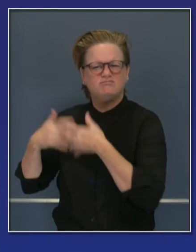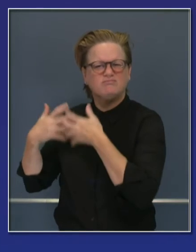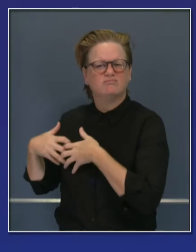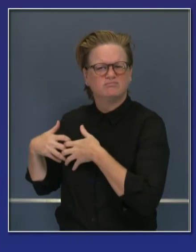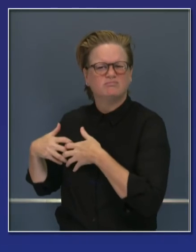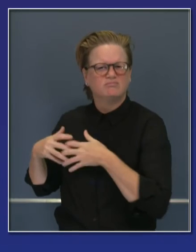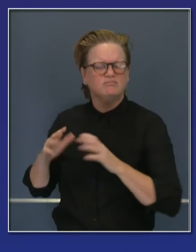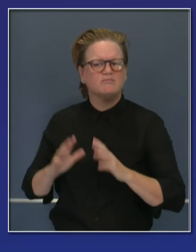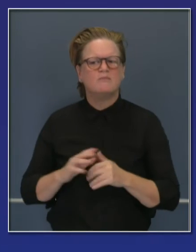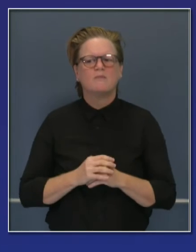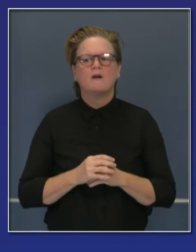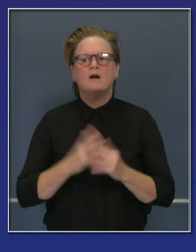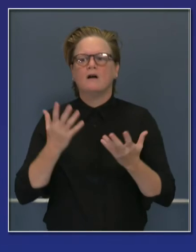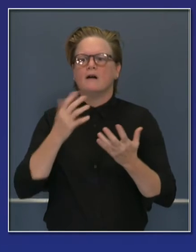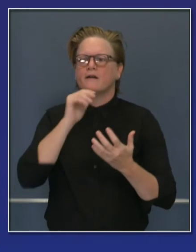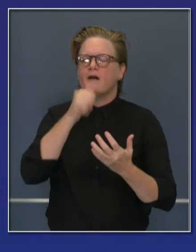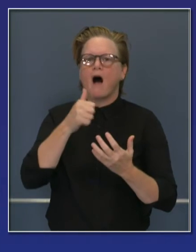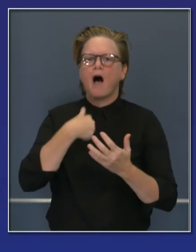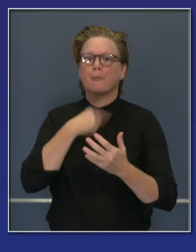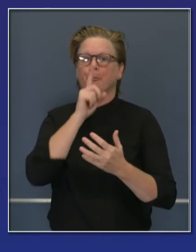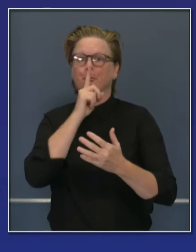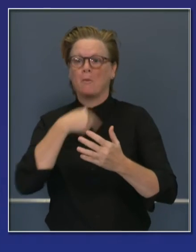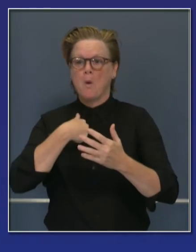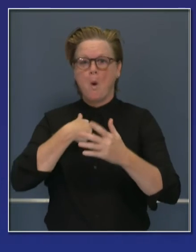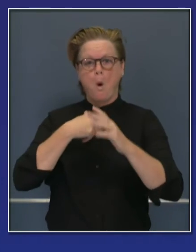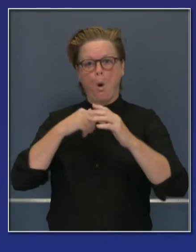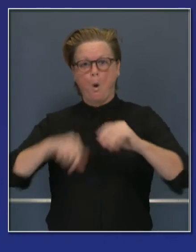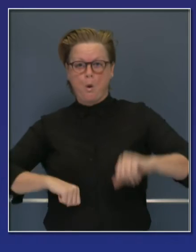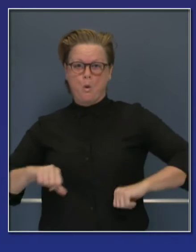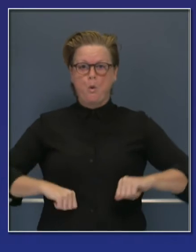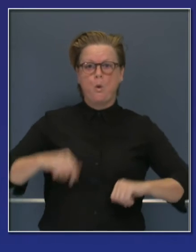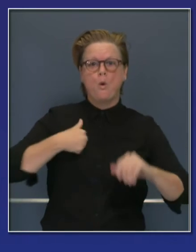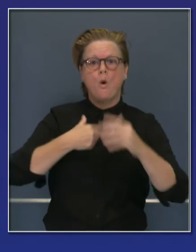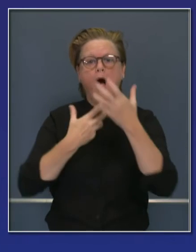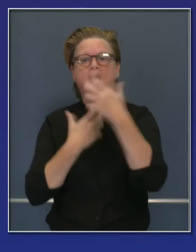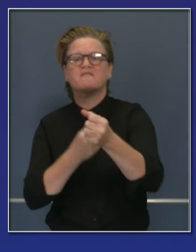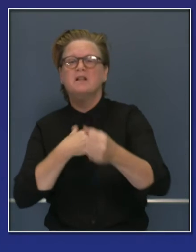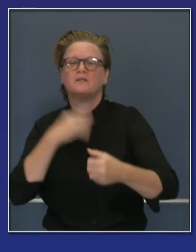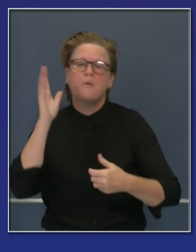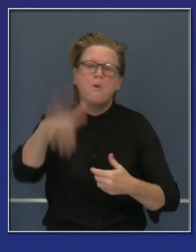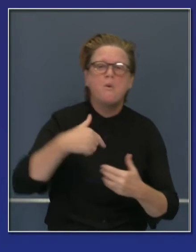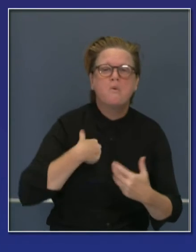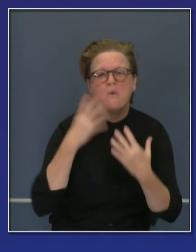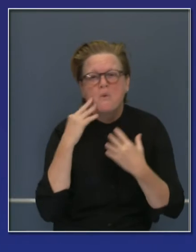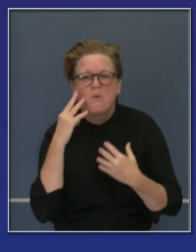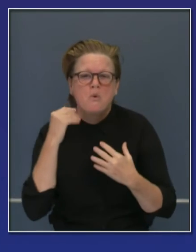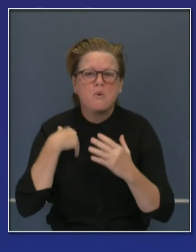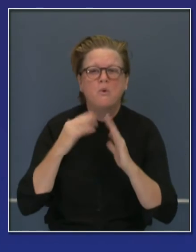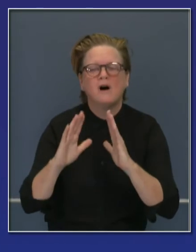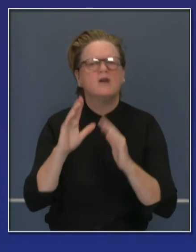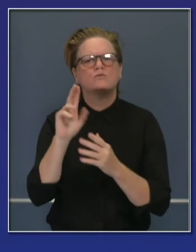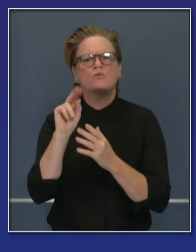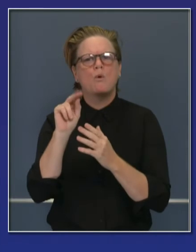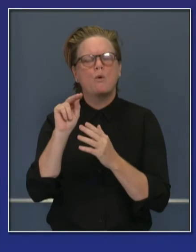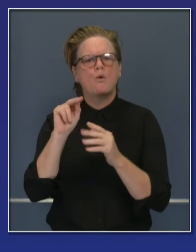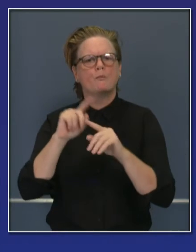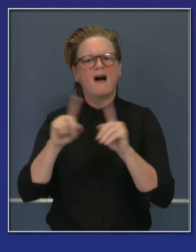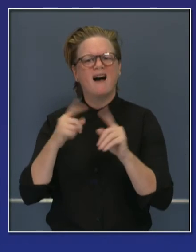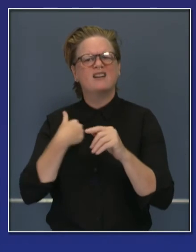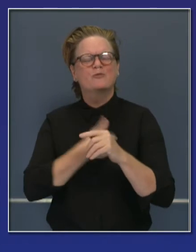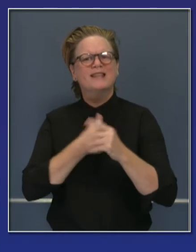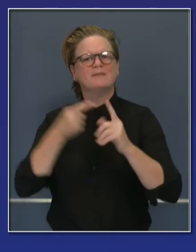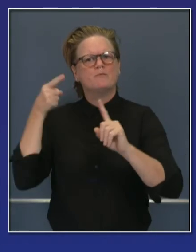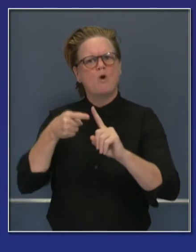understate that this is an area that we have developed strong relationships, strong partnerships. We're